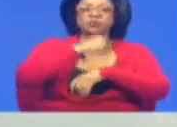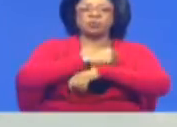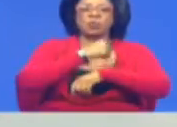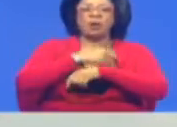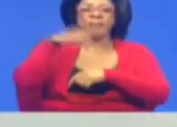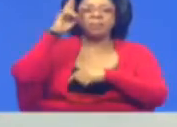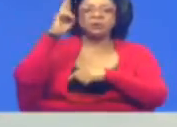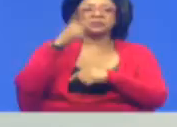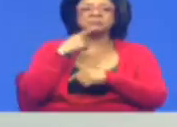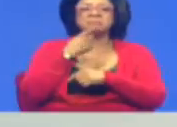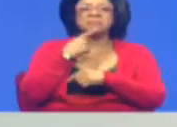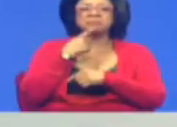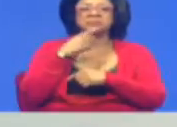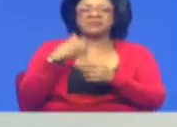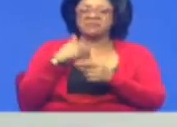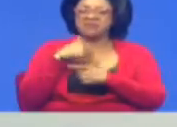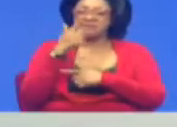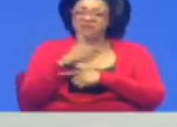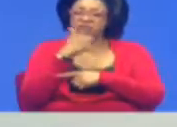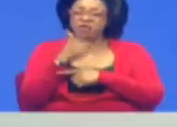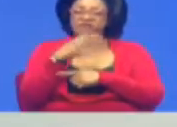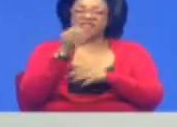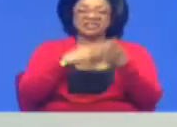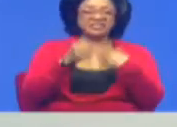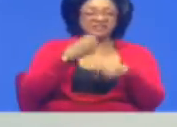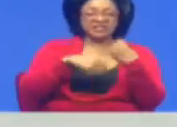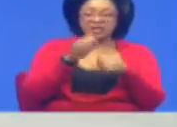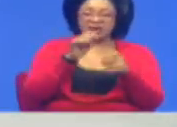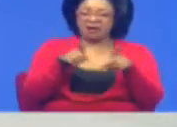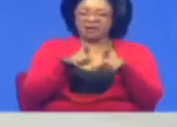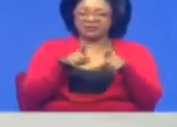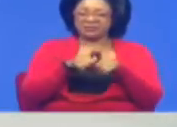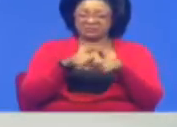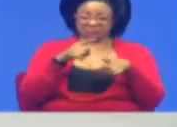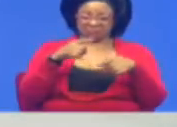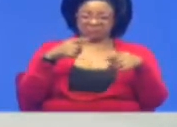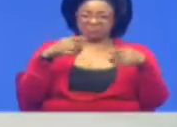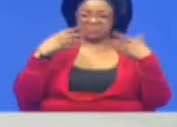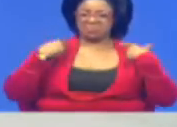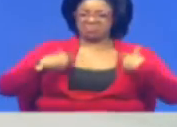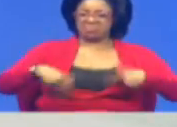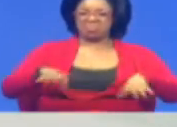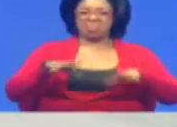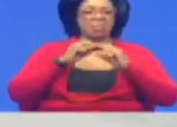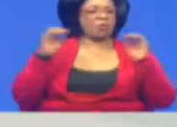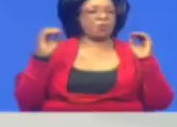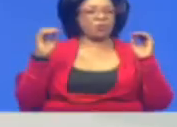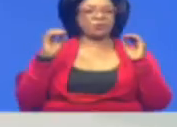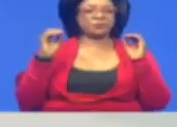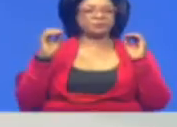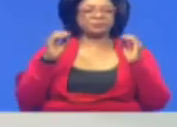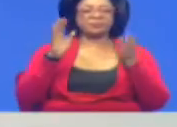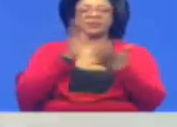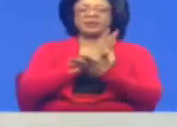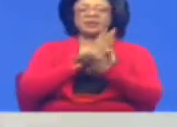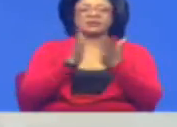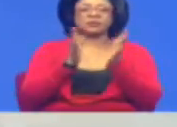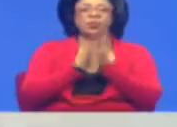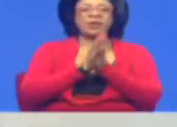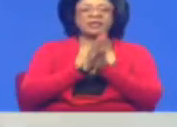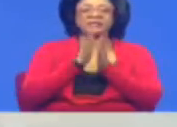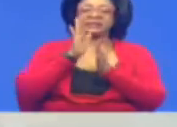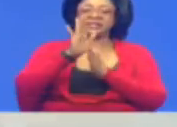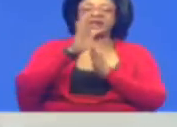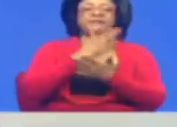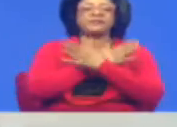been shooting videos of their activities while naked in a house in Thika and sharing them with a limited number of their